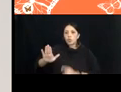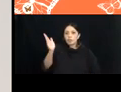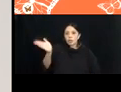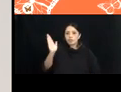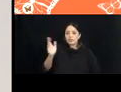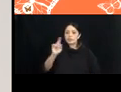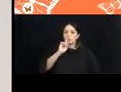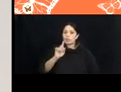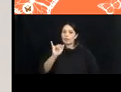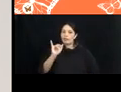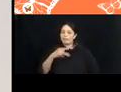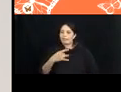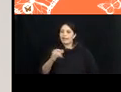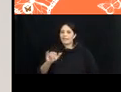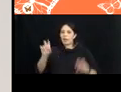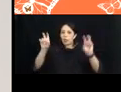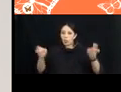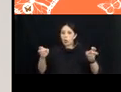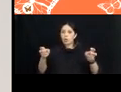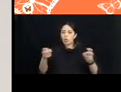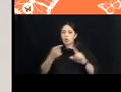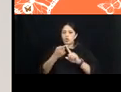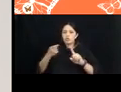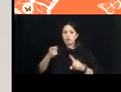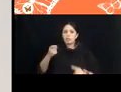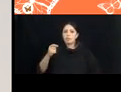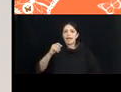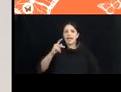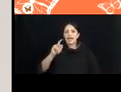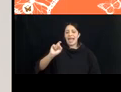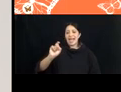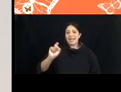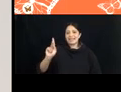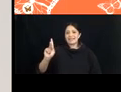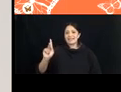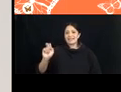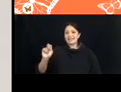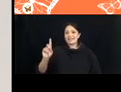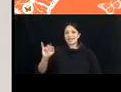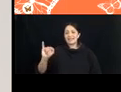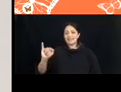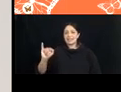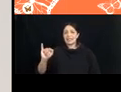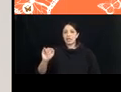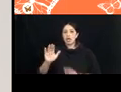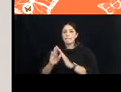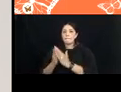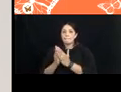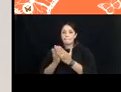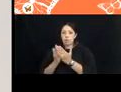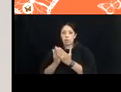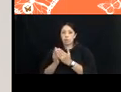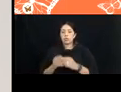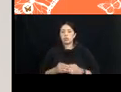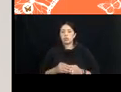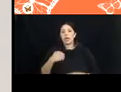the Kenny, ex Kenny and John and Jason Reynolds book, The Stamped, book called Stamped.